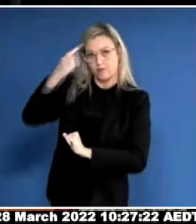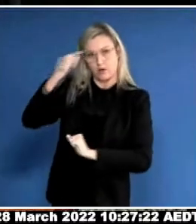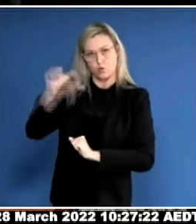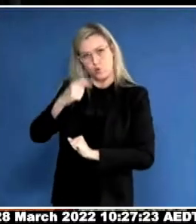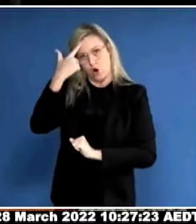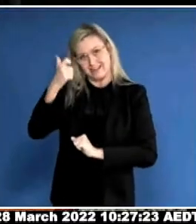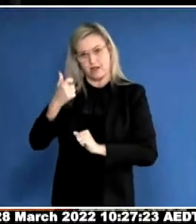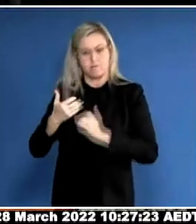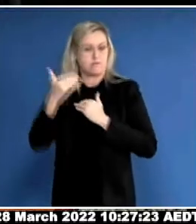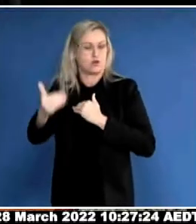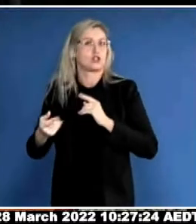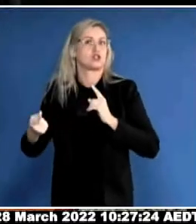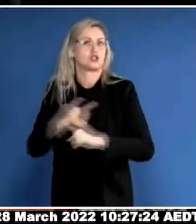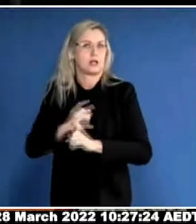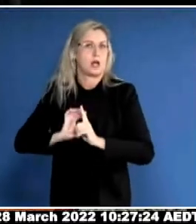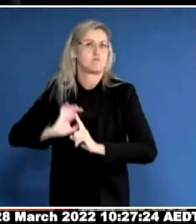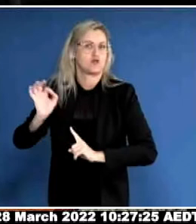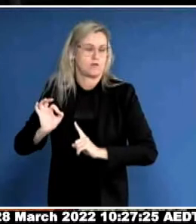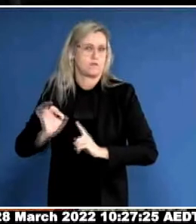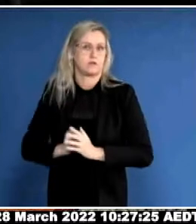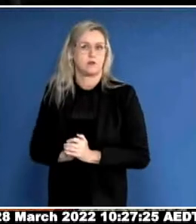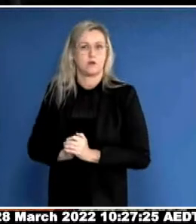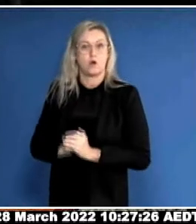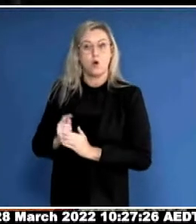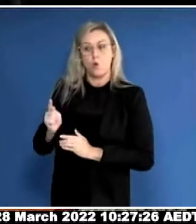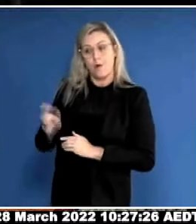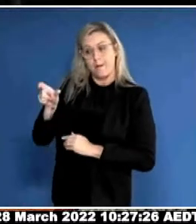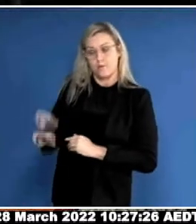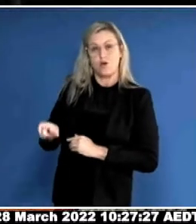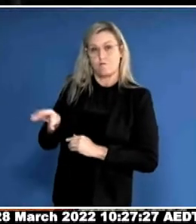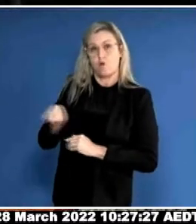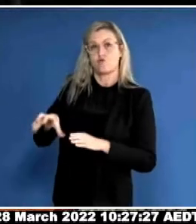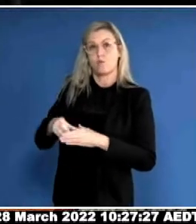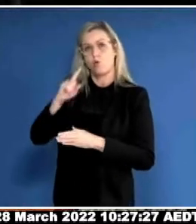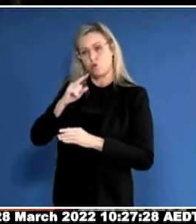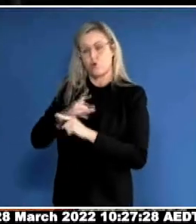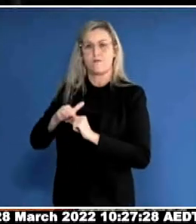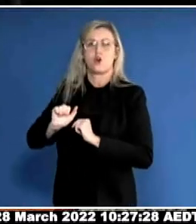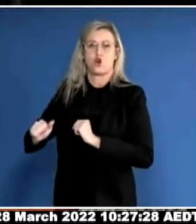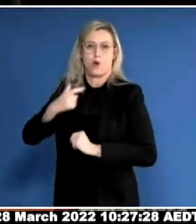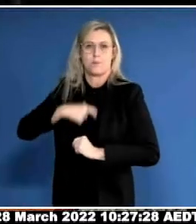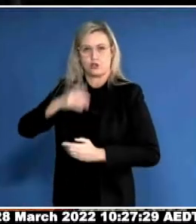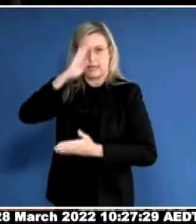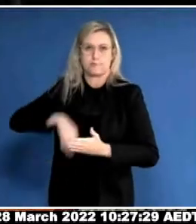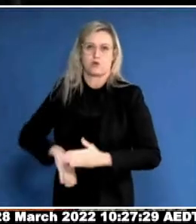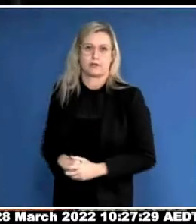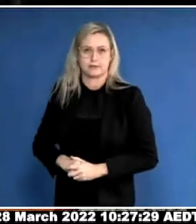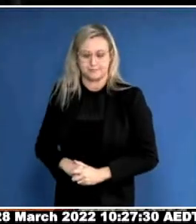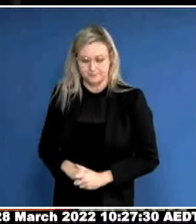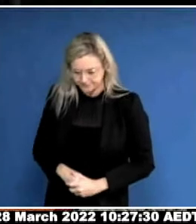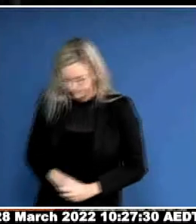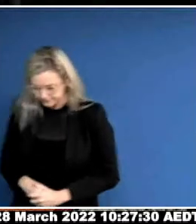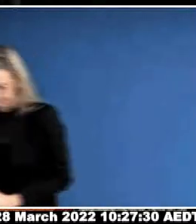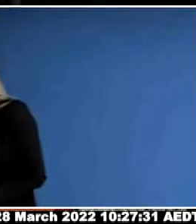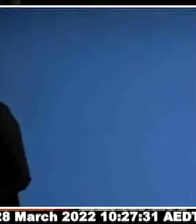and one of their members will also speak about her personal experience. On Friday, we will turn to the National